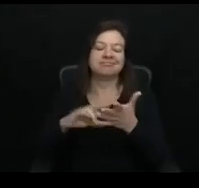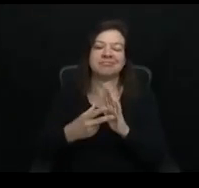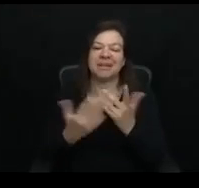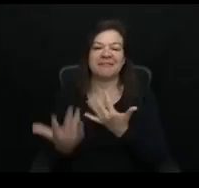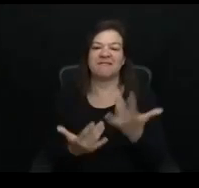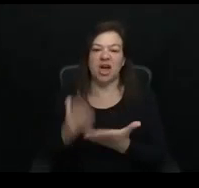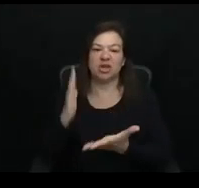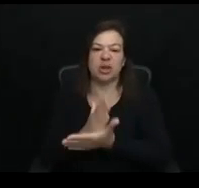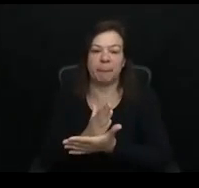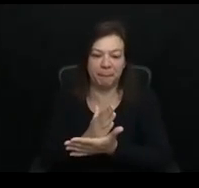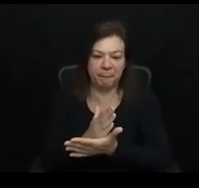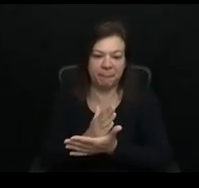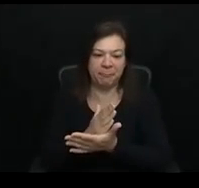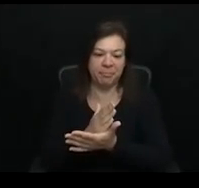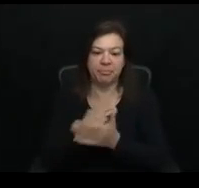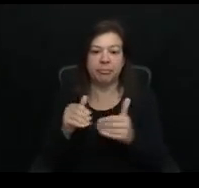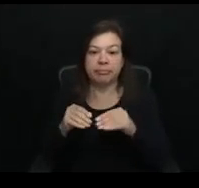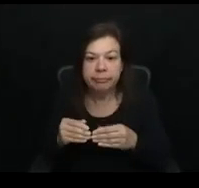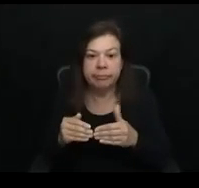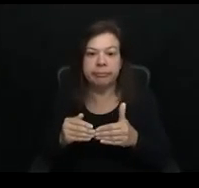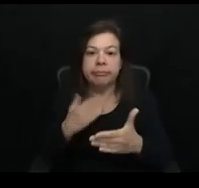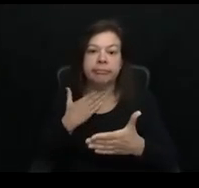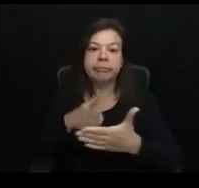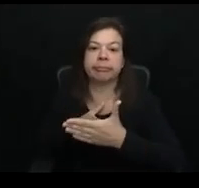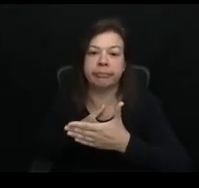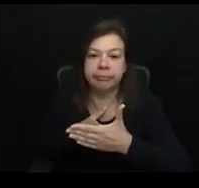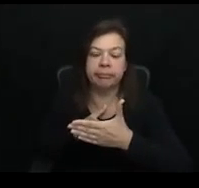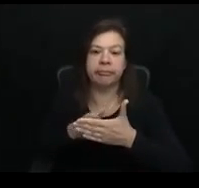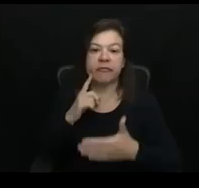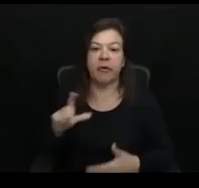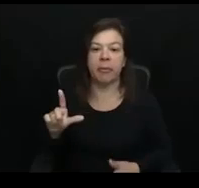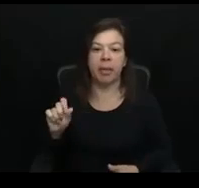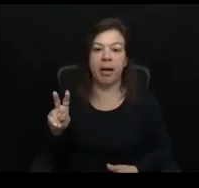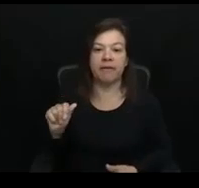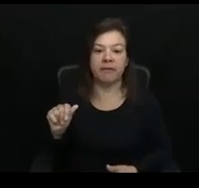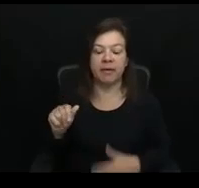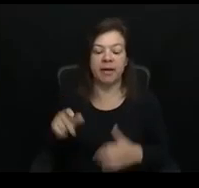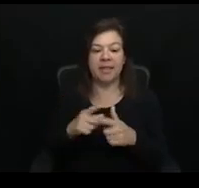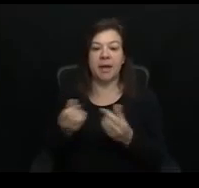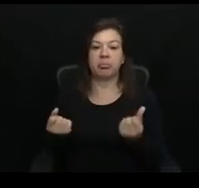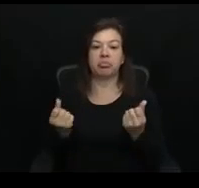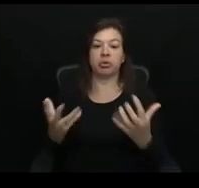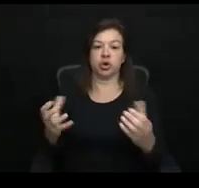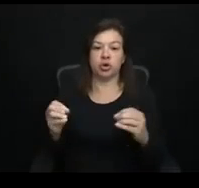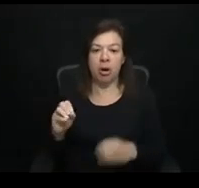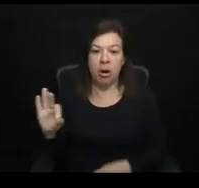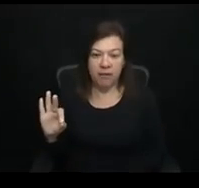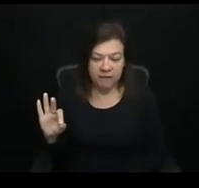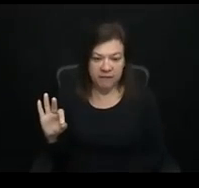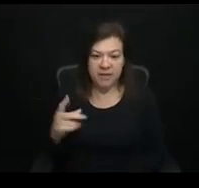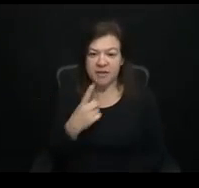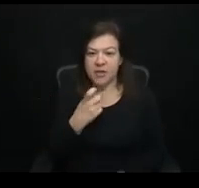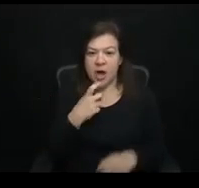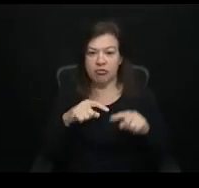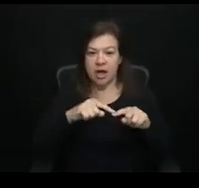of its forward advance was stopped by the lava flow. And then we put in a line here, burned off that line. That's what this red edge is that comes right along